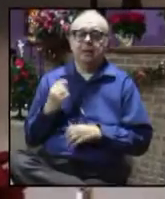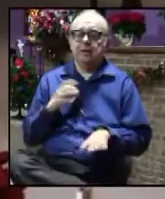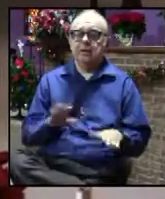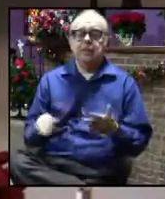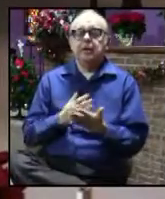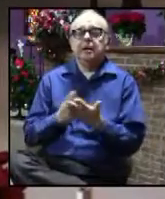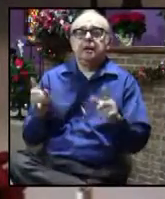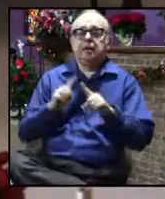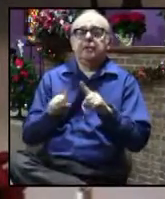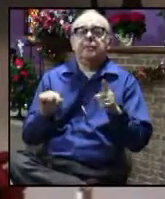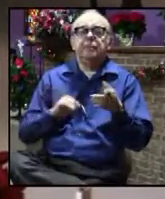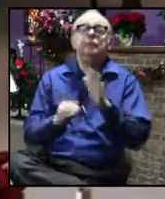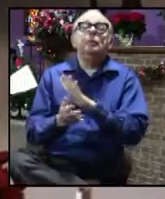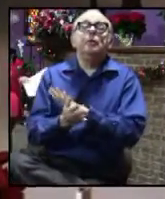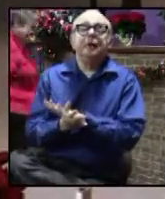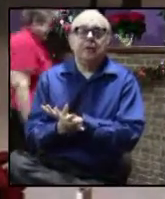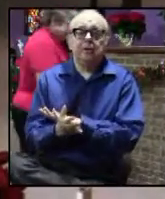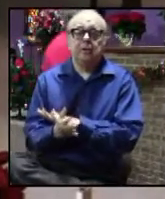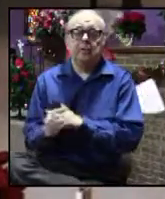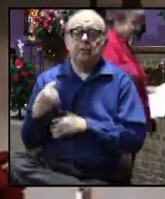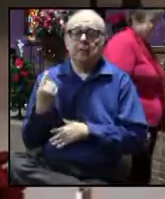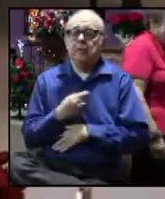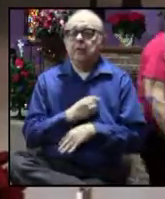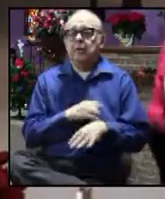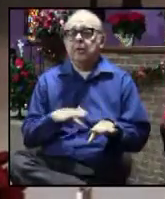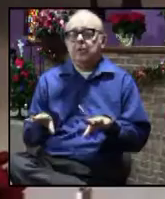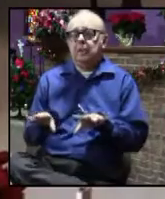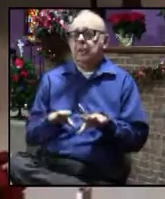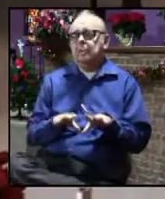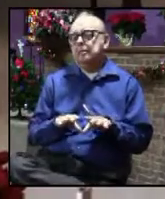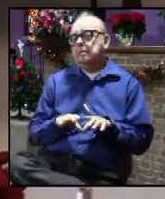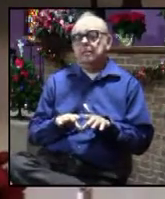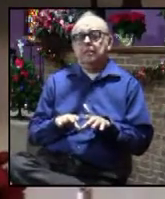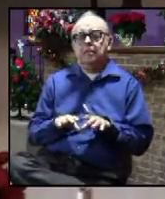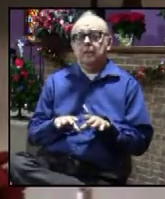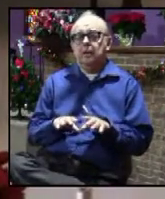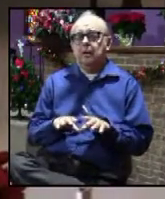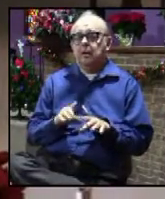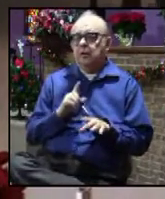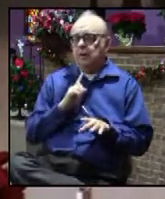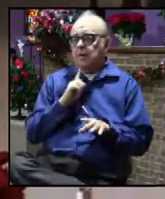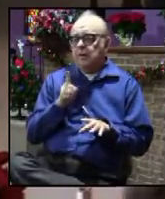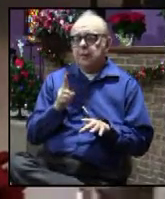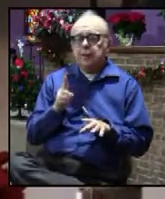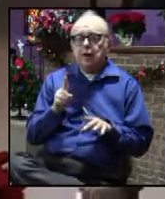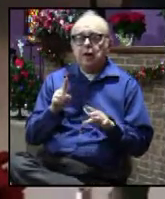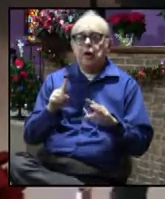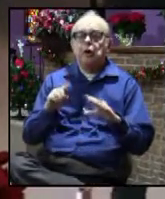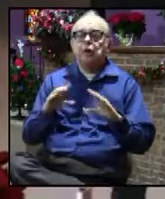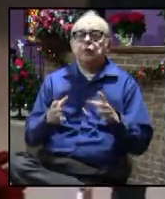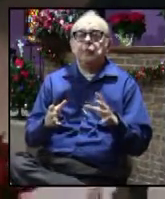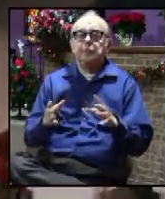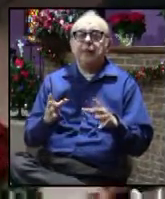going to do something different this morning. We're going to do, actually, audience participation.